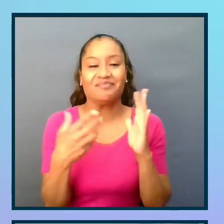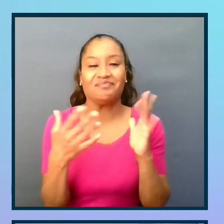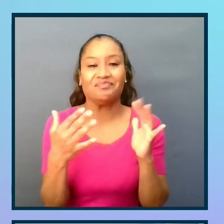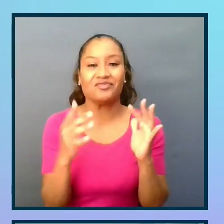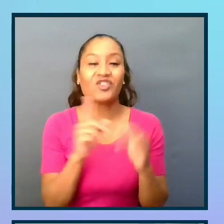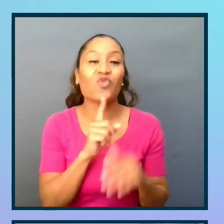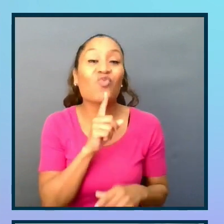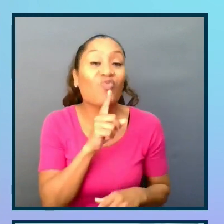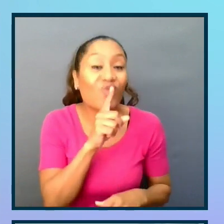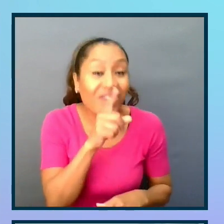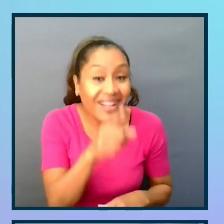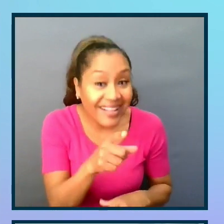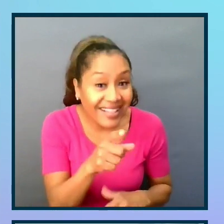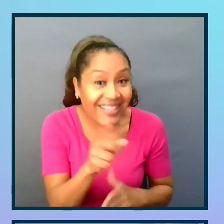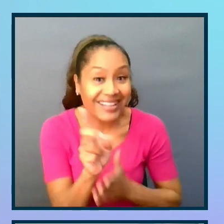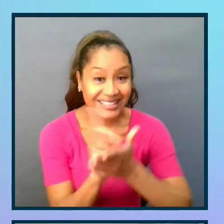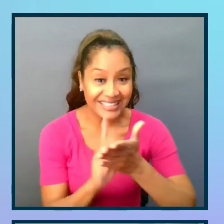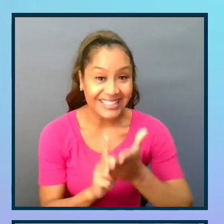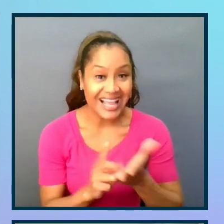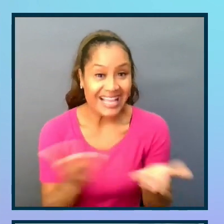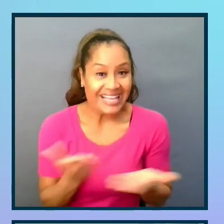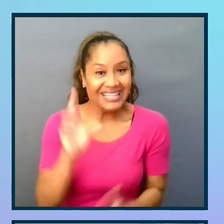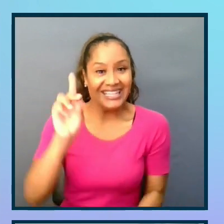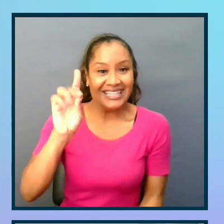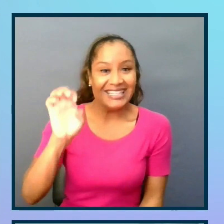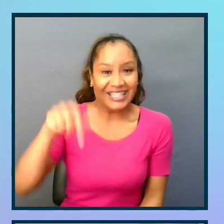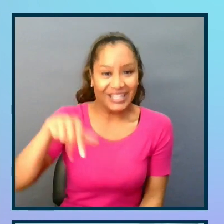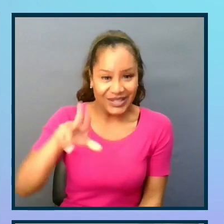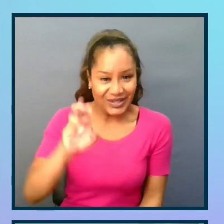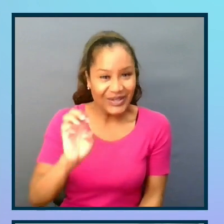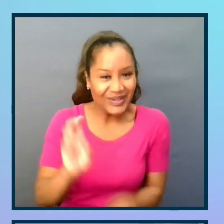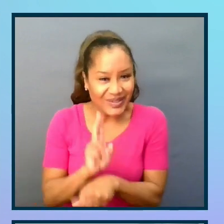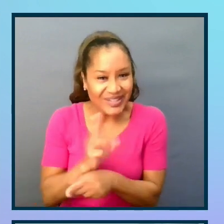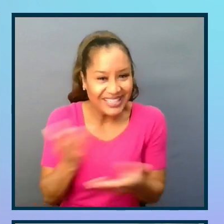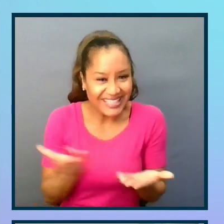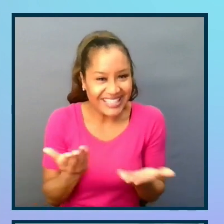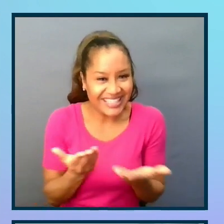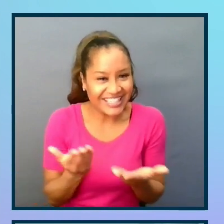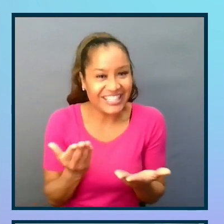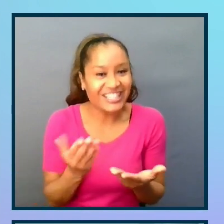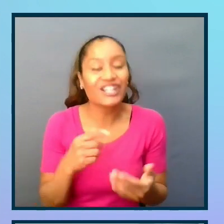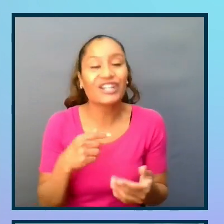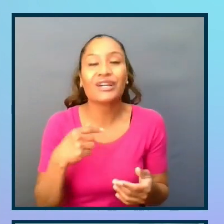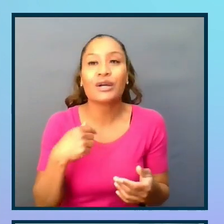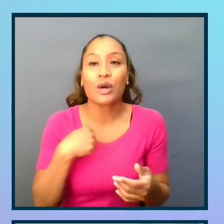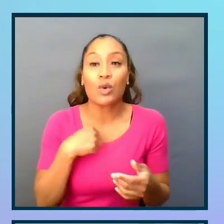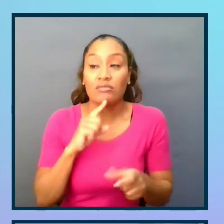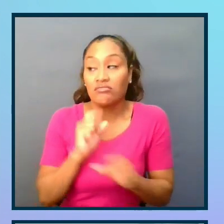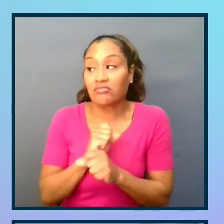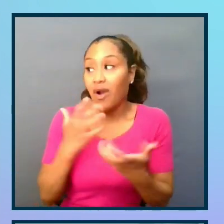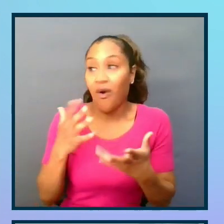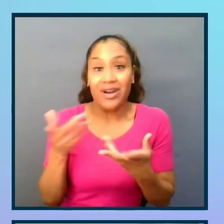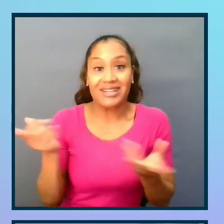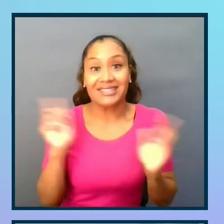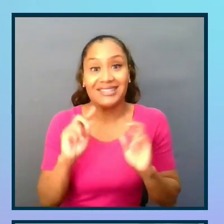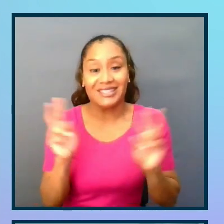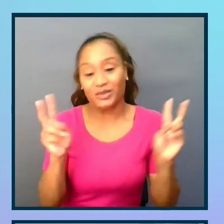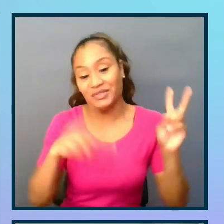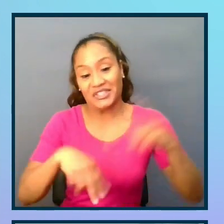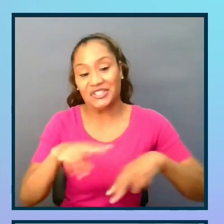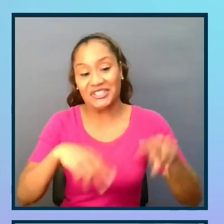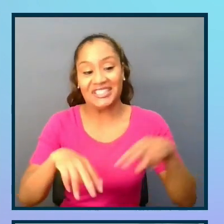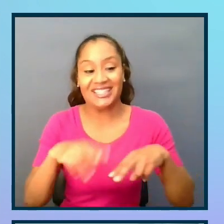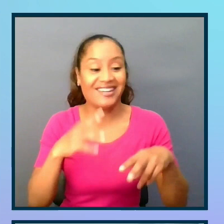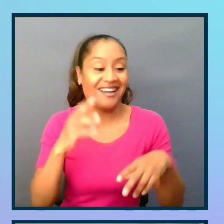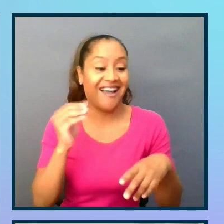real design that we used here at Deque that we actually have reviewed and